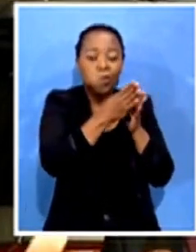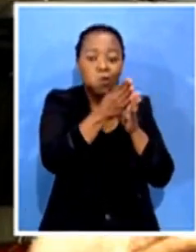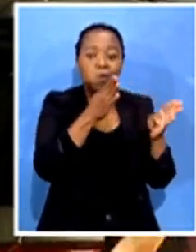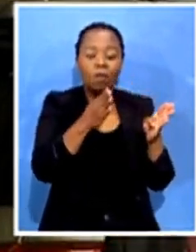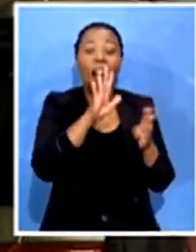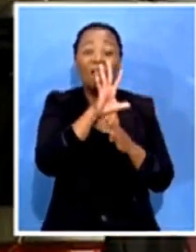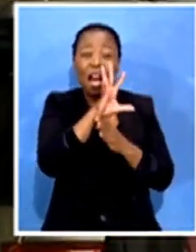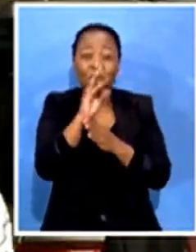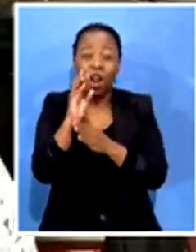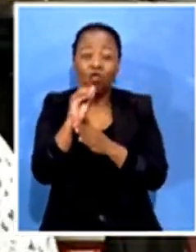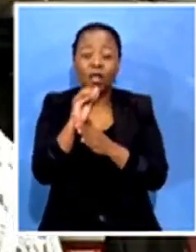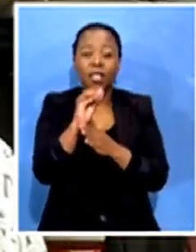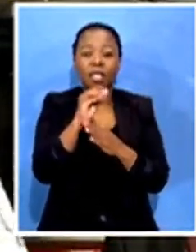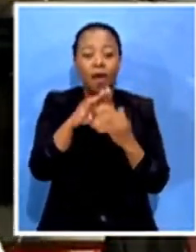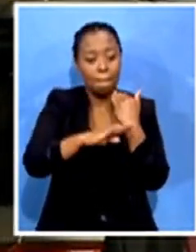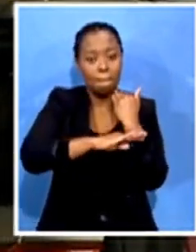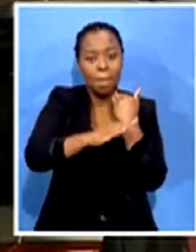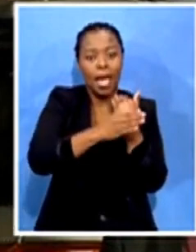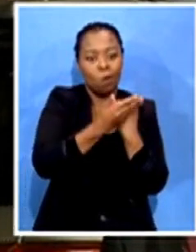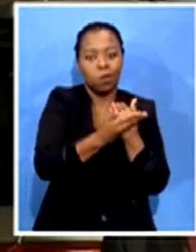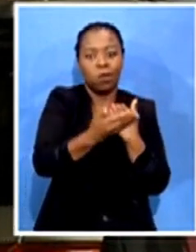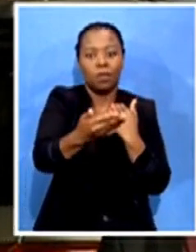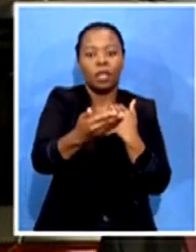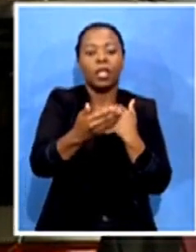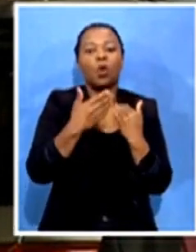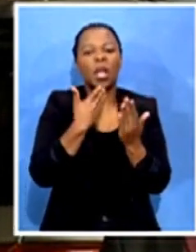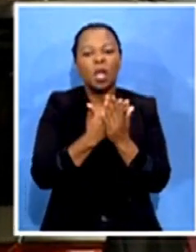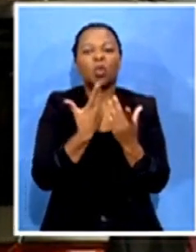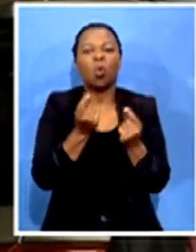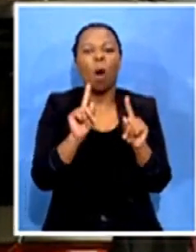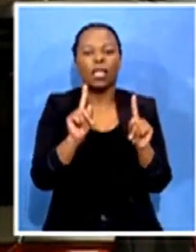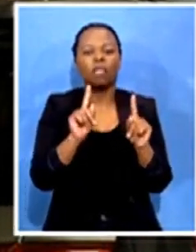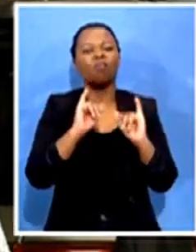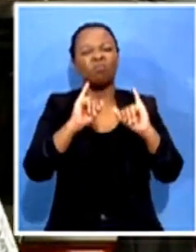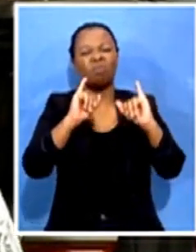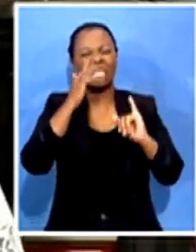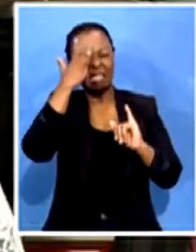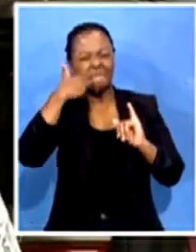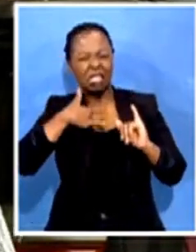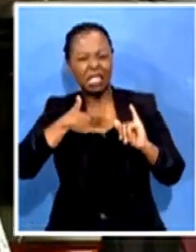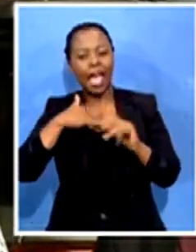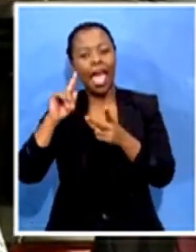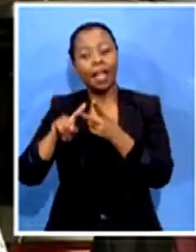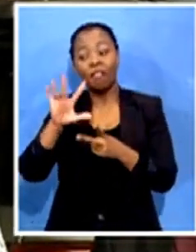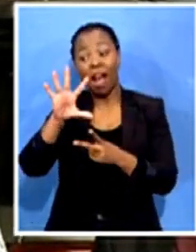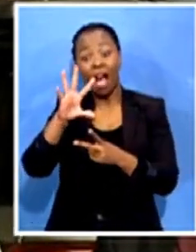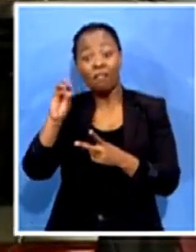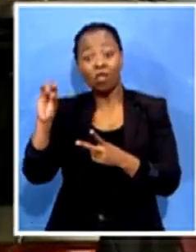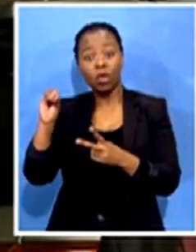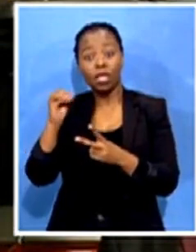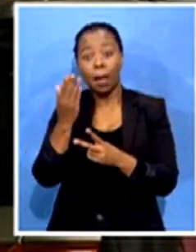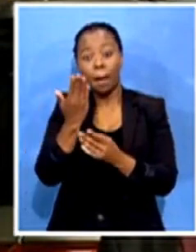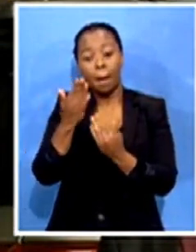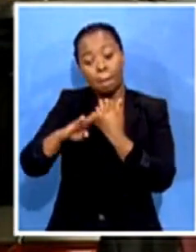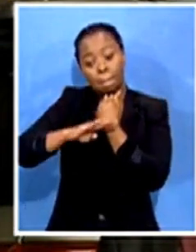able to do critical care, and 500 beds for quarantine. But even those, the admission at Nasrec is